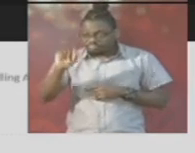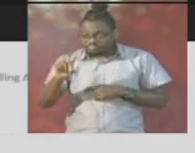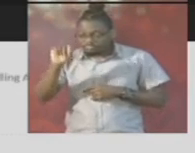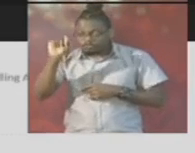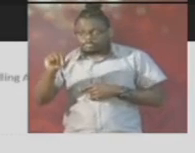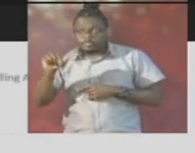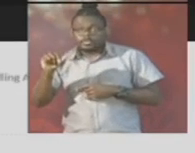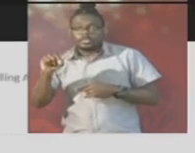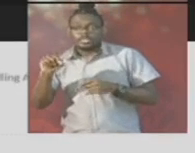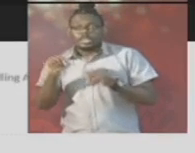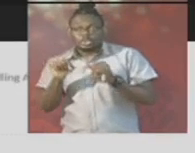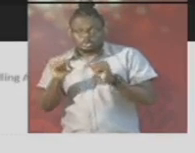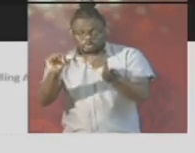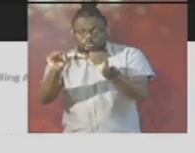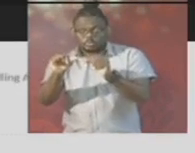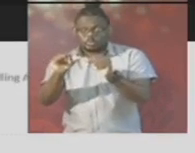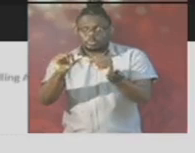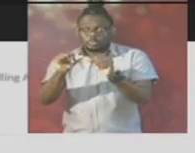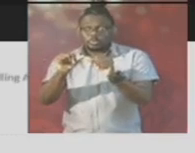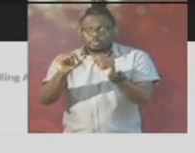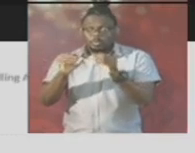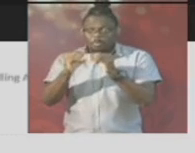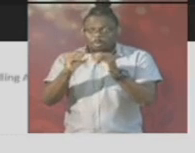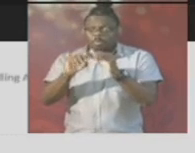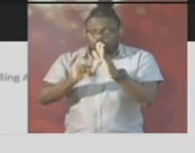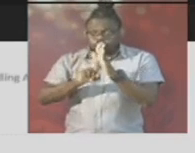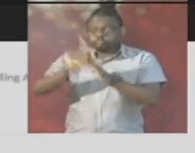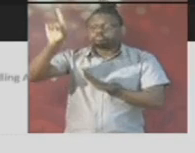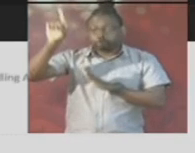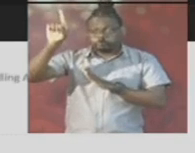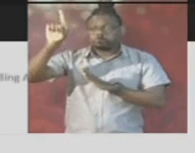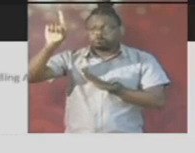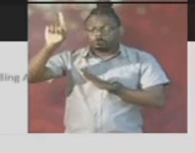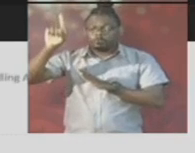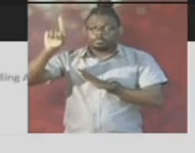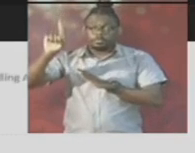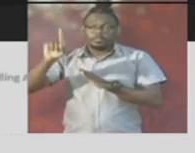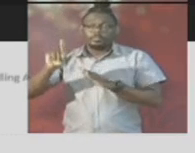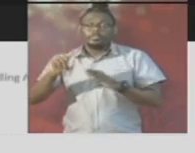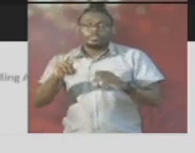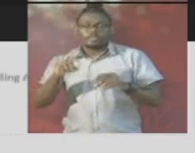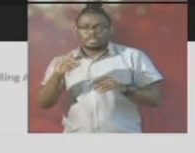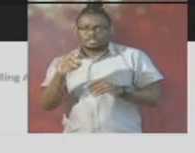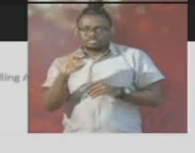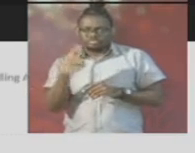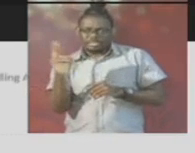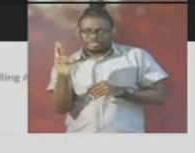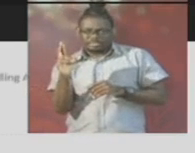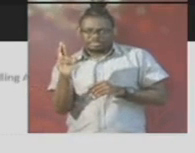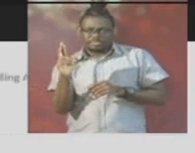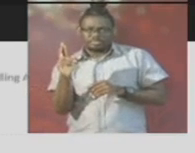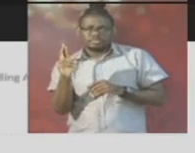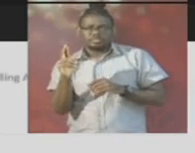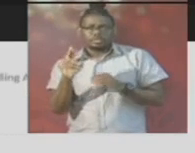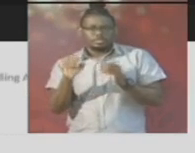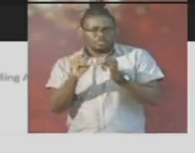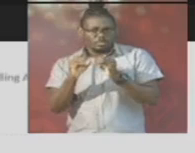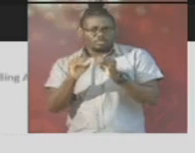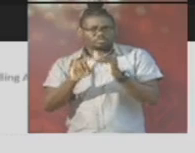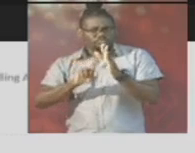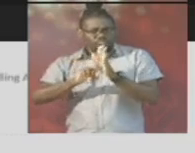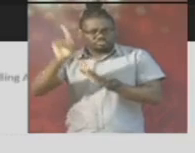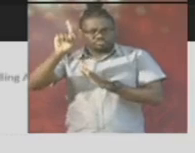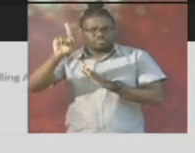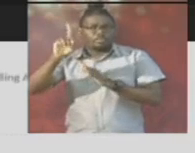to move upwards. We see the heights of the bars on the right-hand side becoming progressively higher. So we're seeing more and more cases